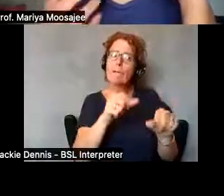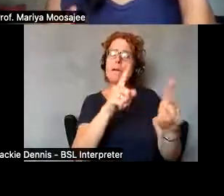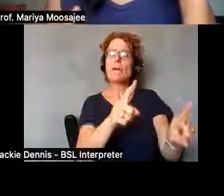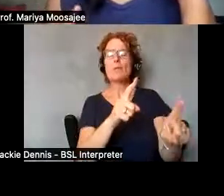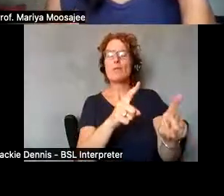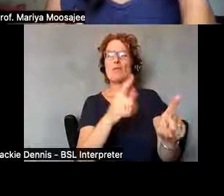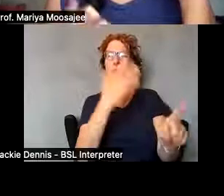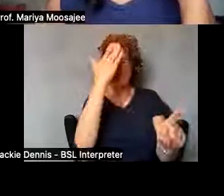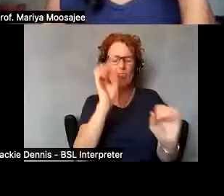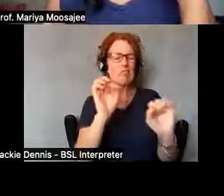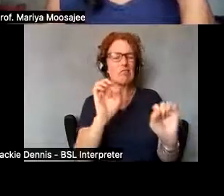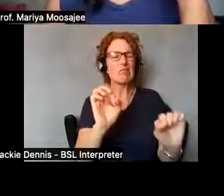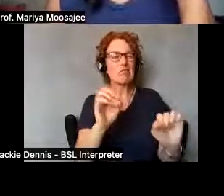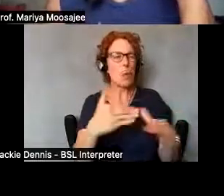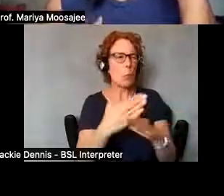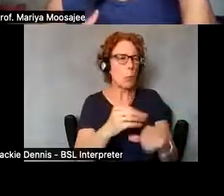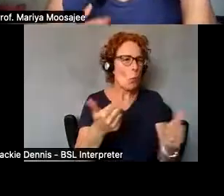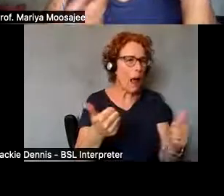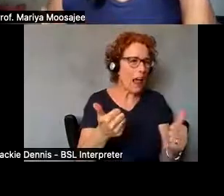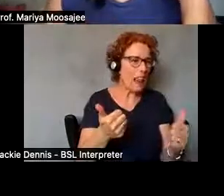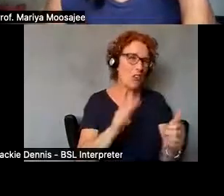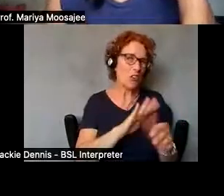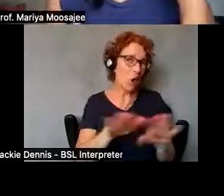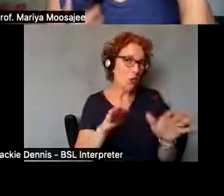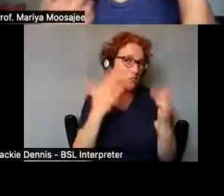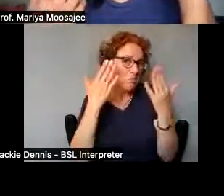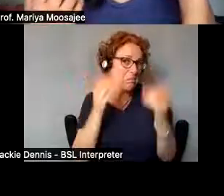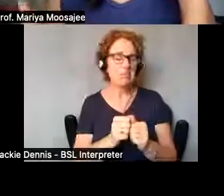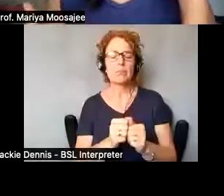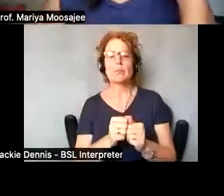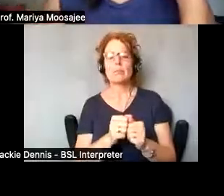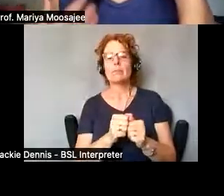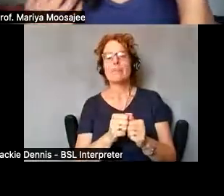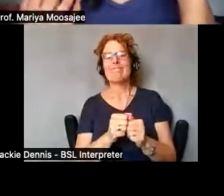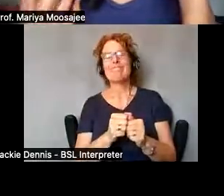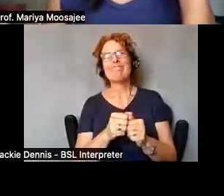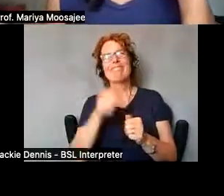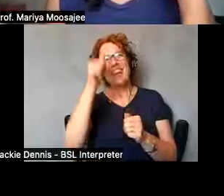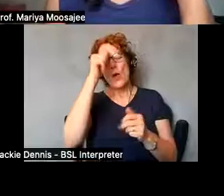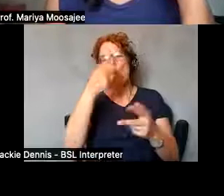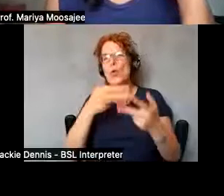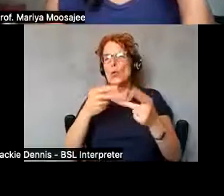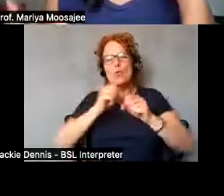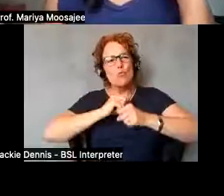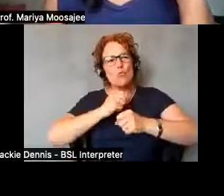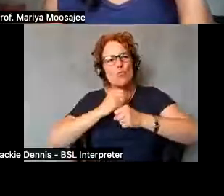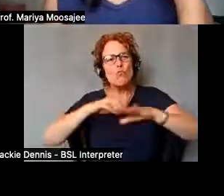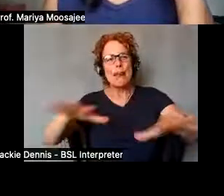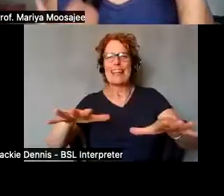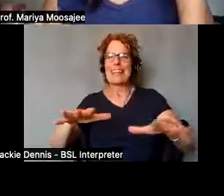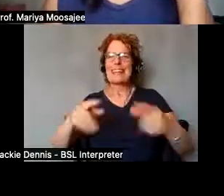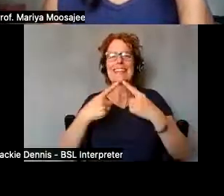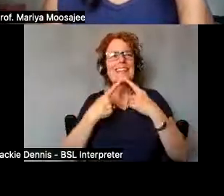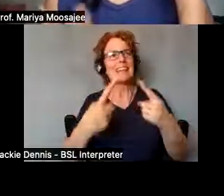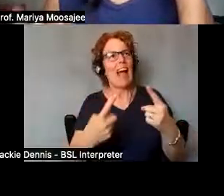they're really effective. And I know they do put press releases and they say things are looking like they've got